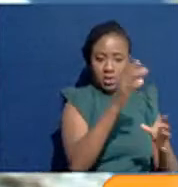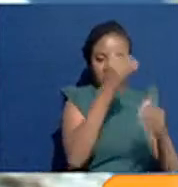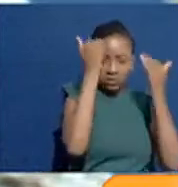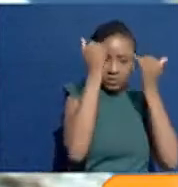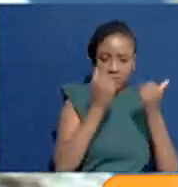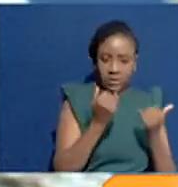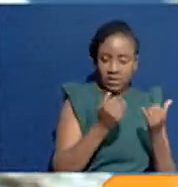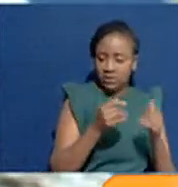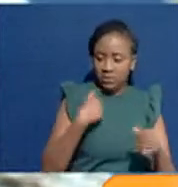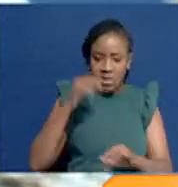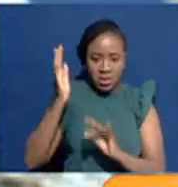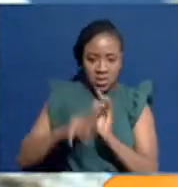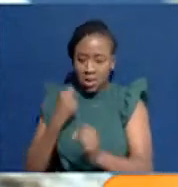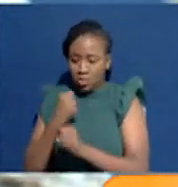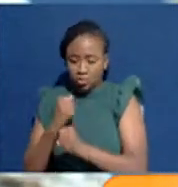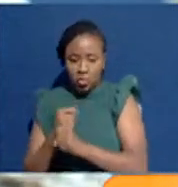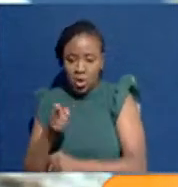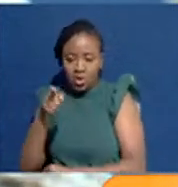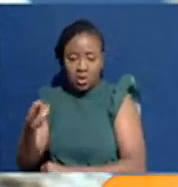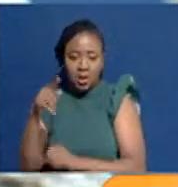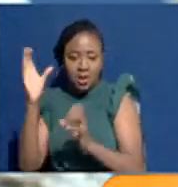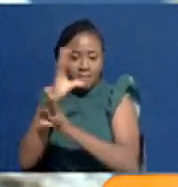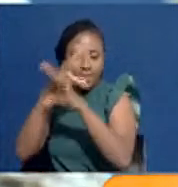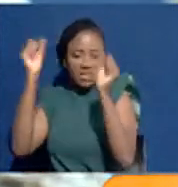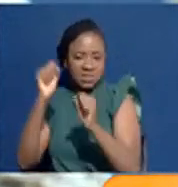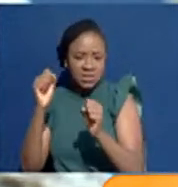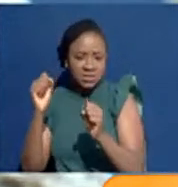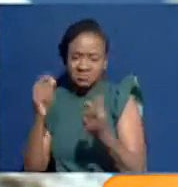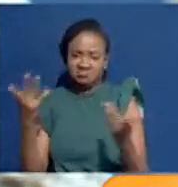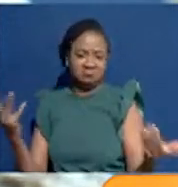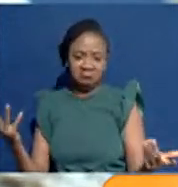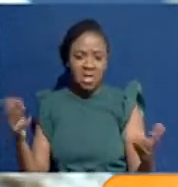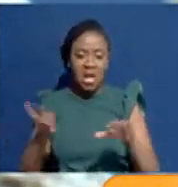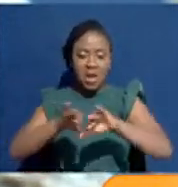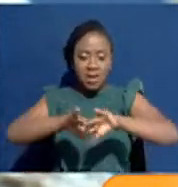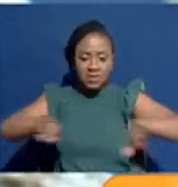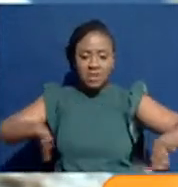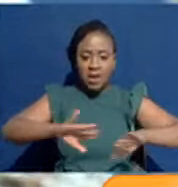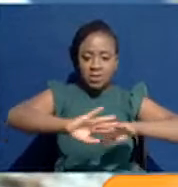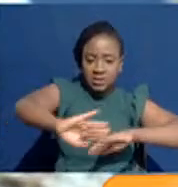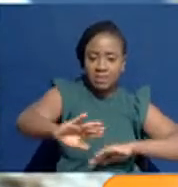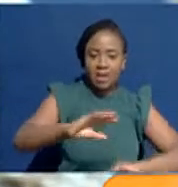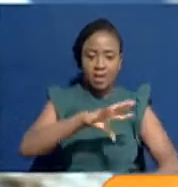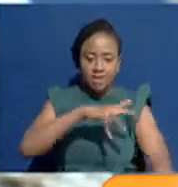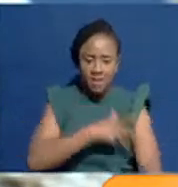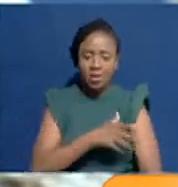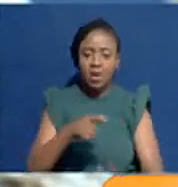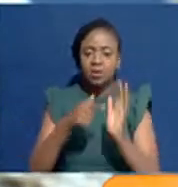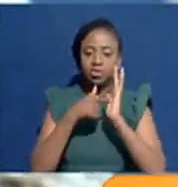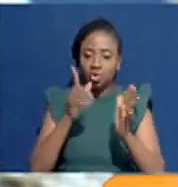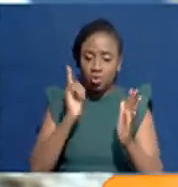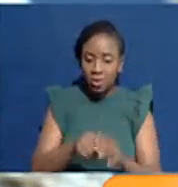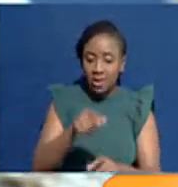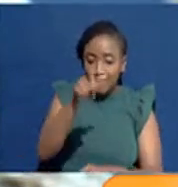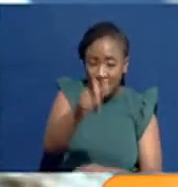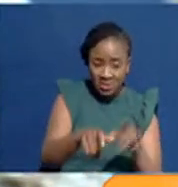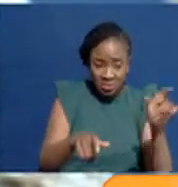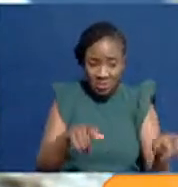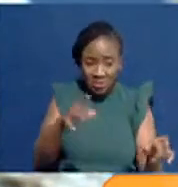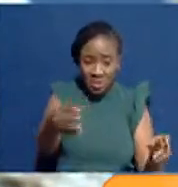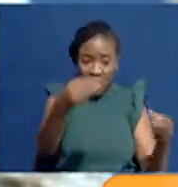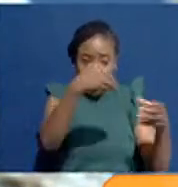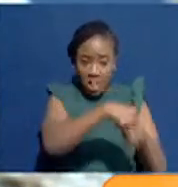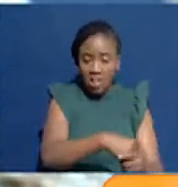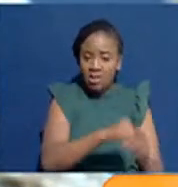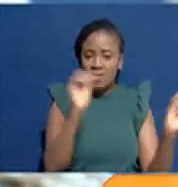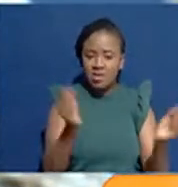principles of separation of powers is that personnel, the same people or person, should not be allowed to